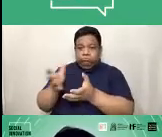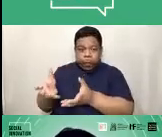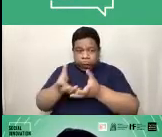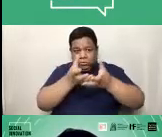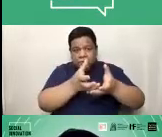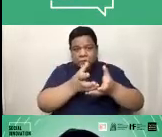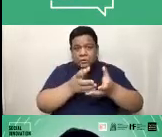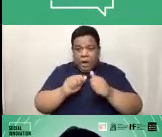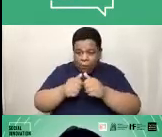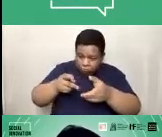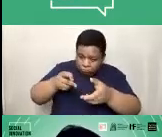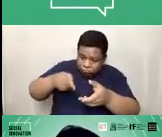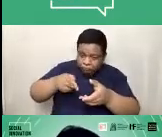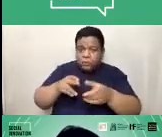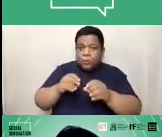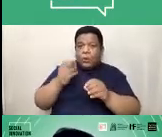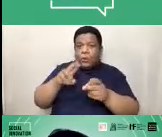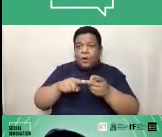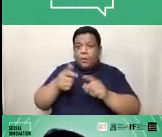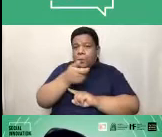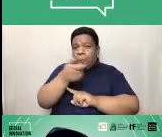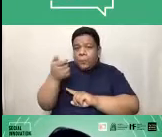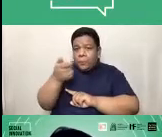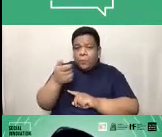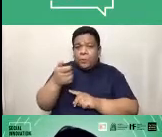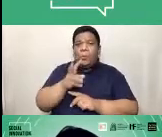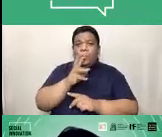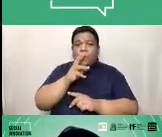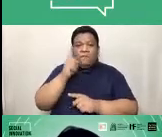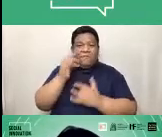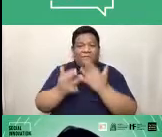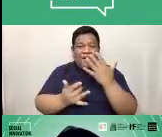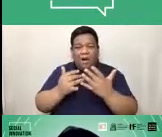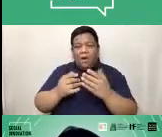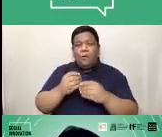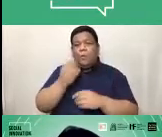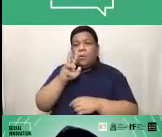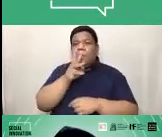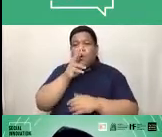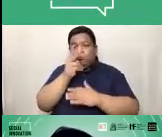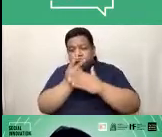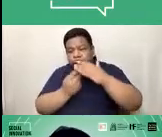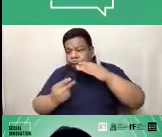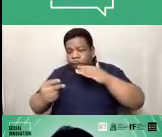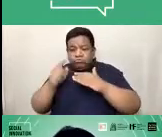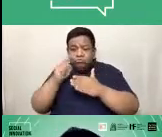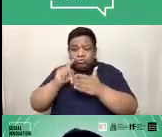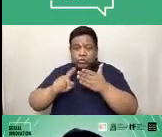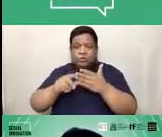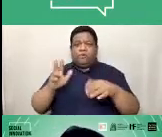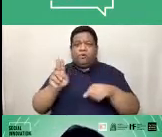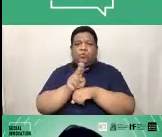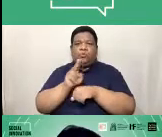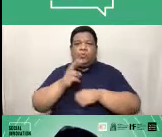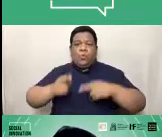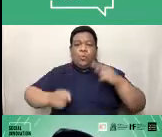or environmental rescue. They've used already robots for underwater exploration. And even in space,